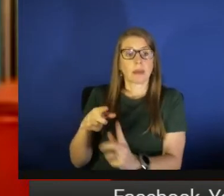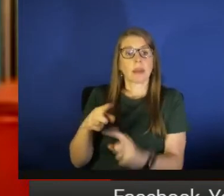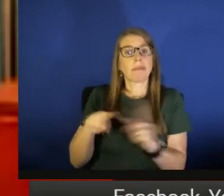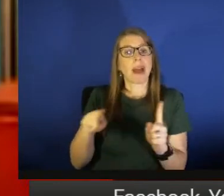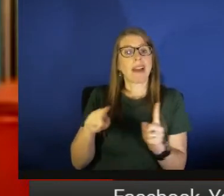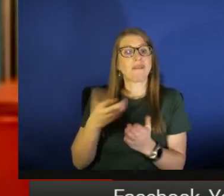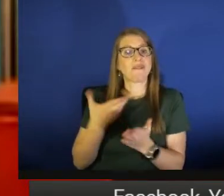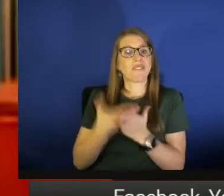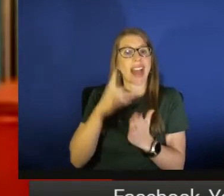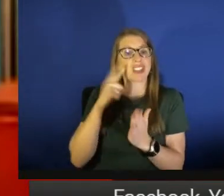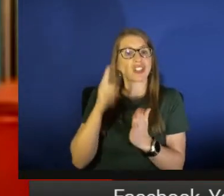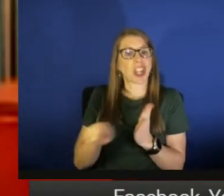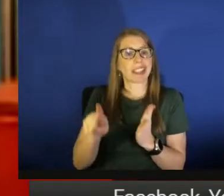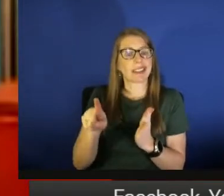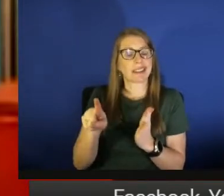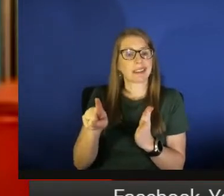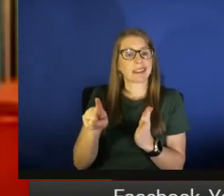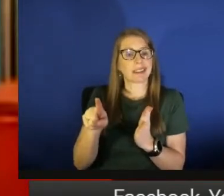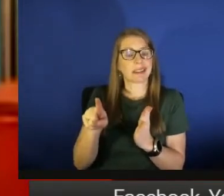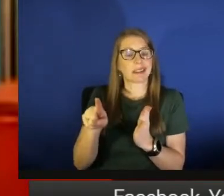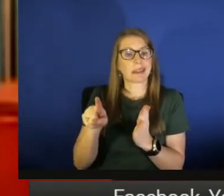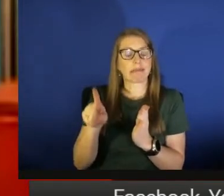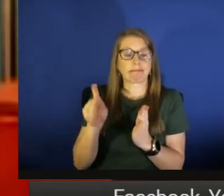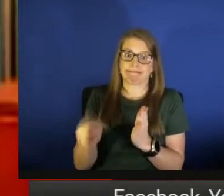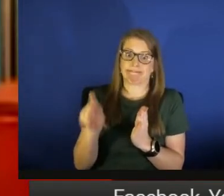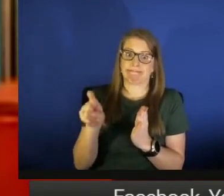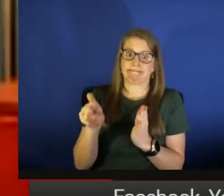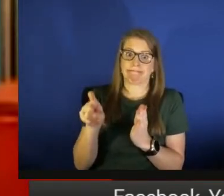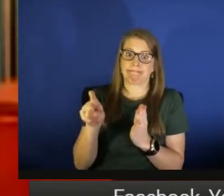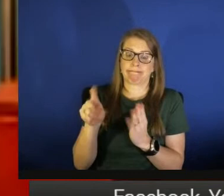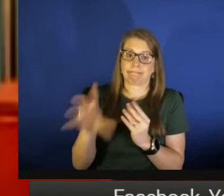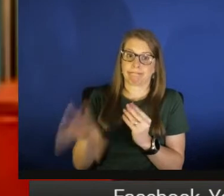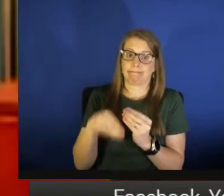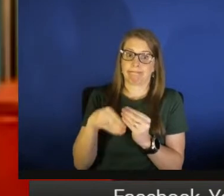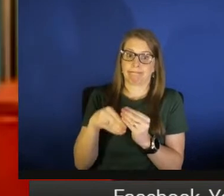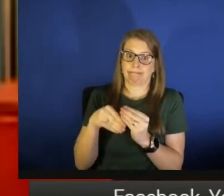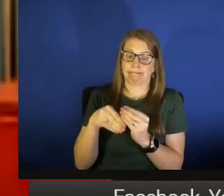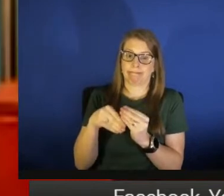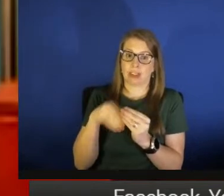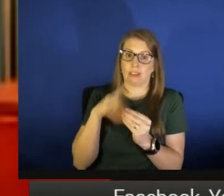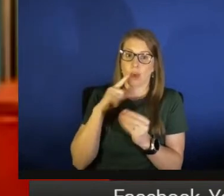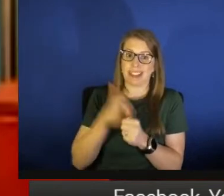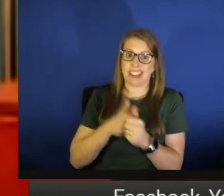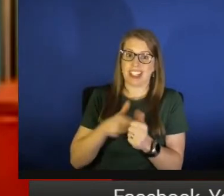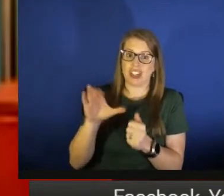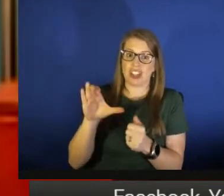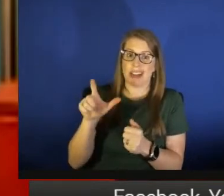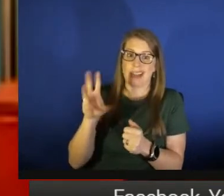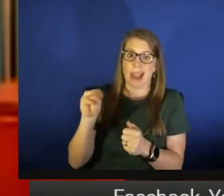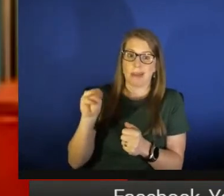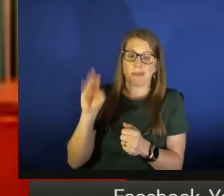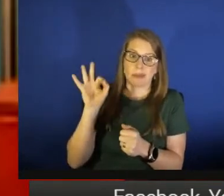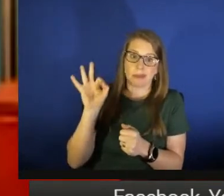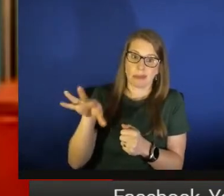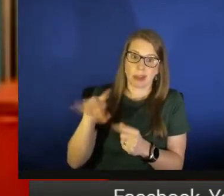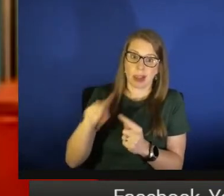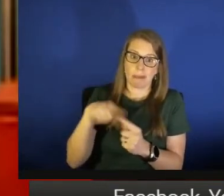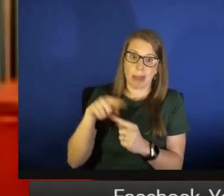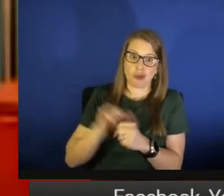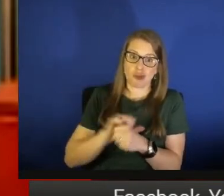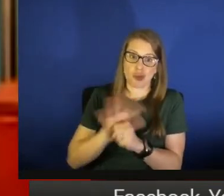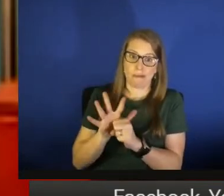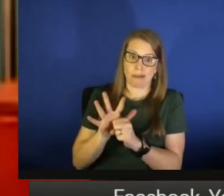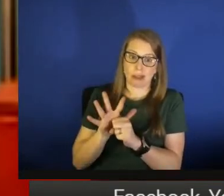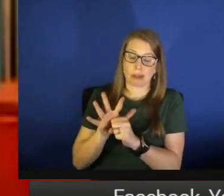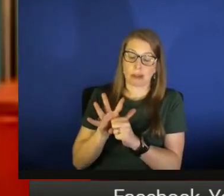checking was a necessary step for each claim about COVID, and continues to be a